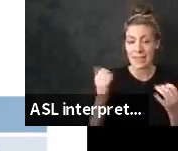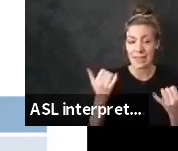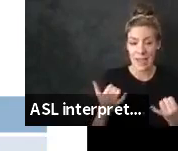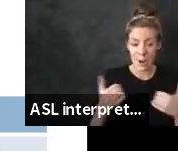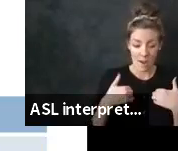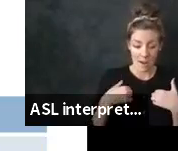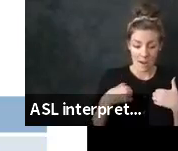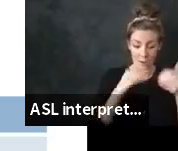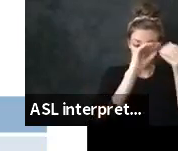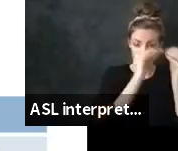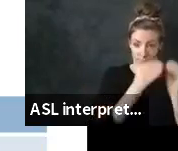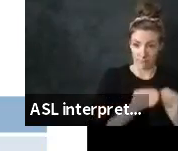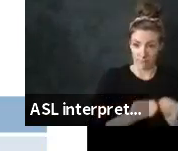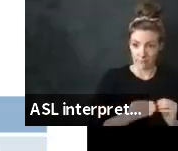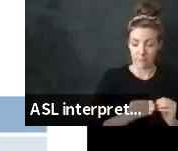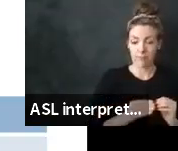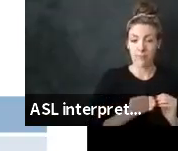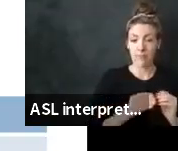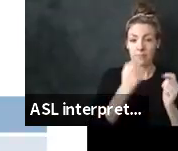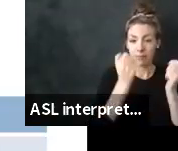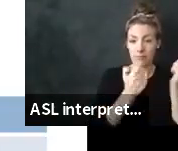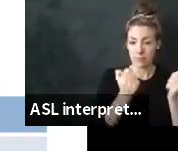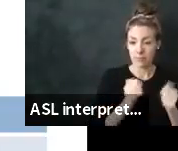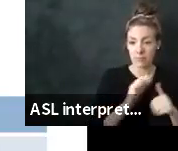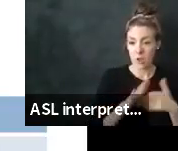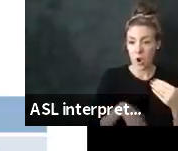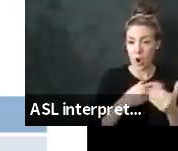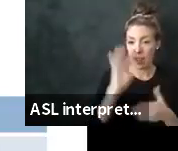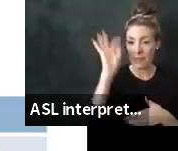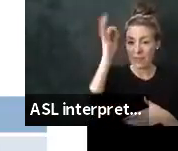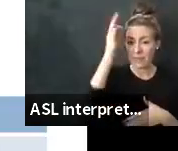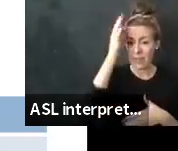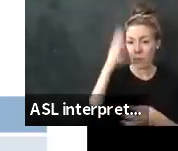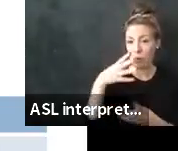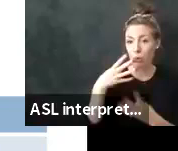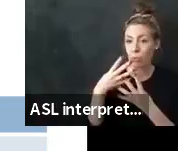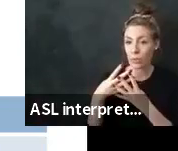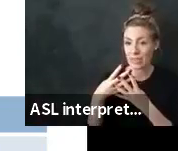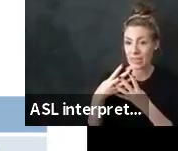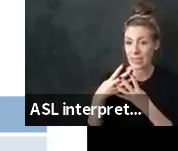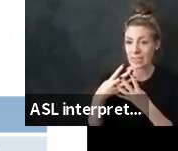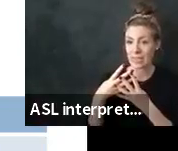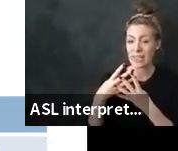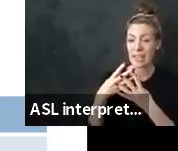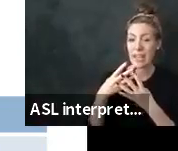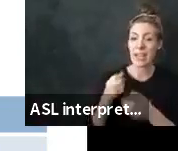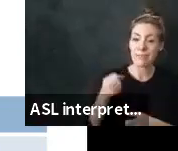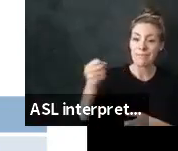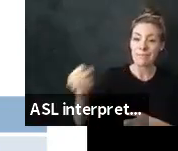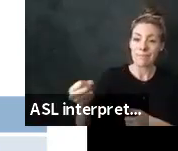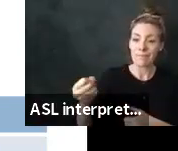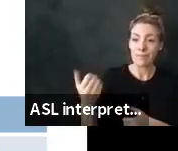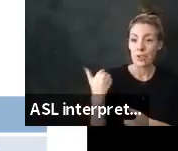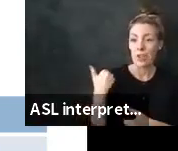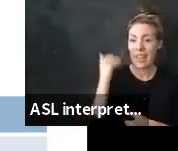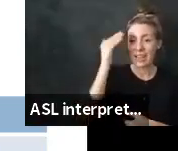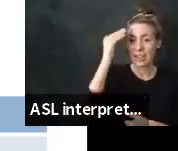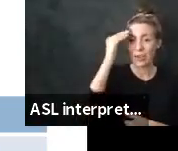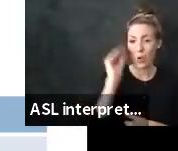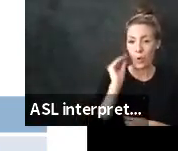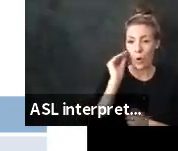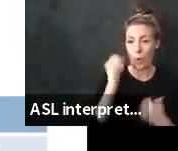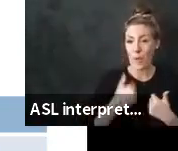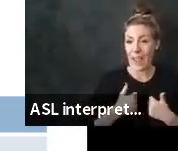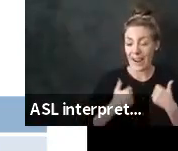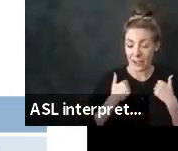data, zero out all the federal prisons, and reassign those prisoners to their last known home addresses.